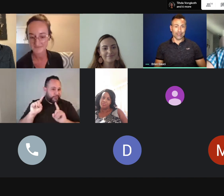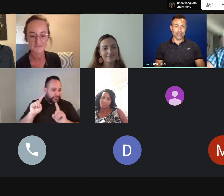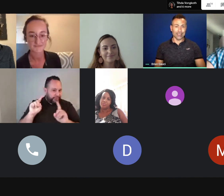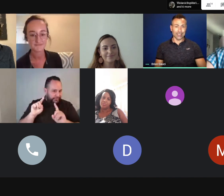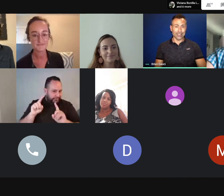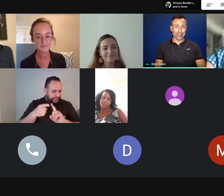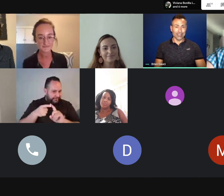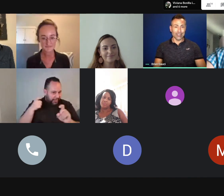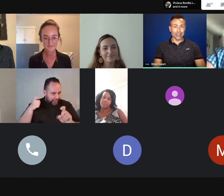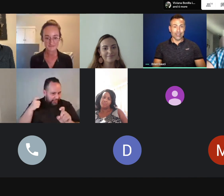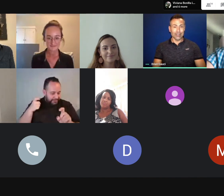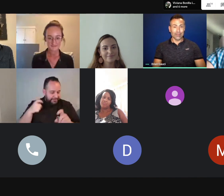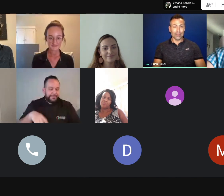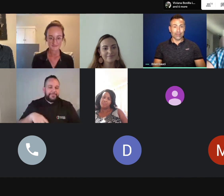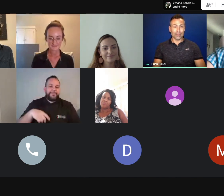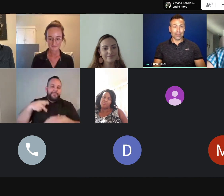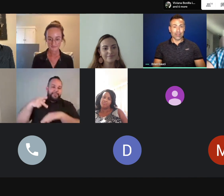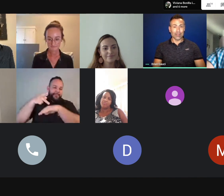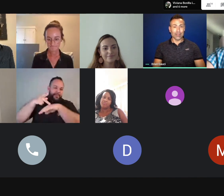deaf.